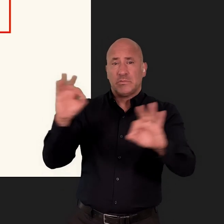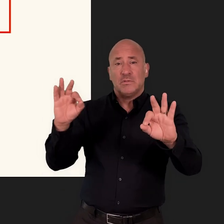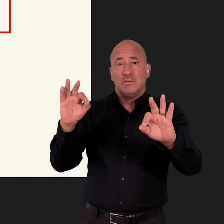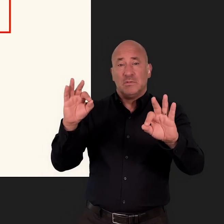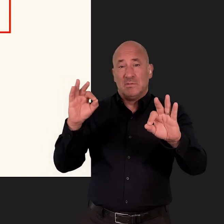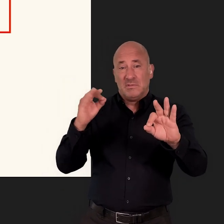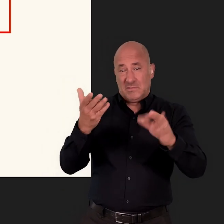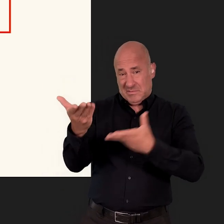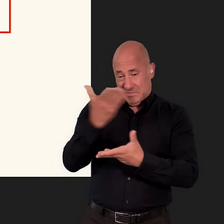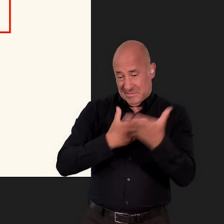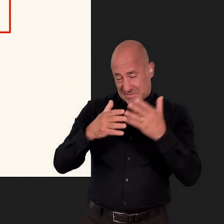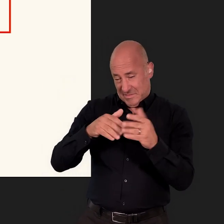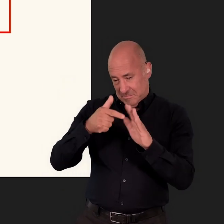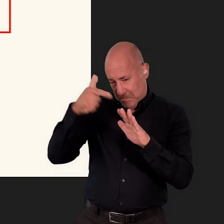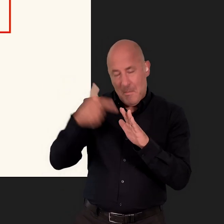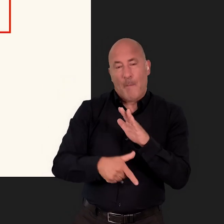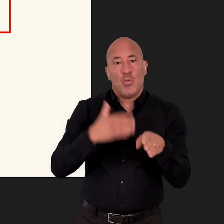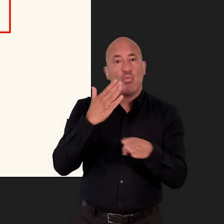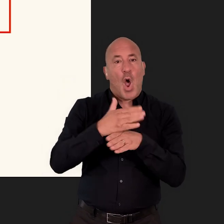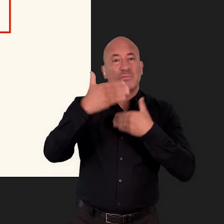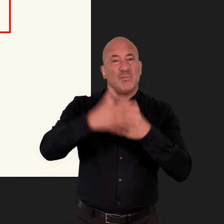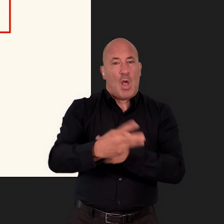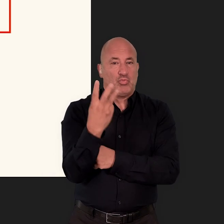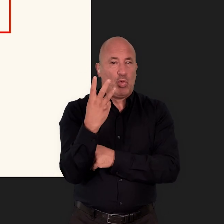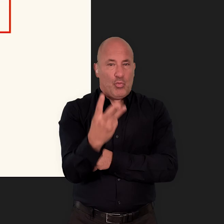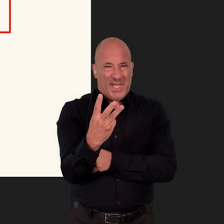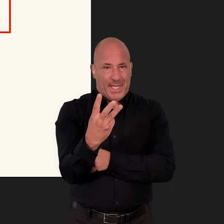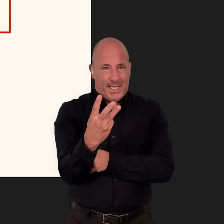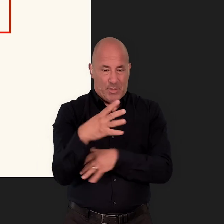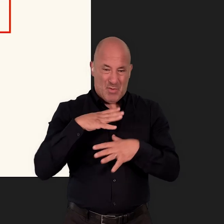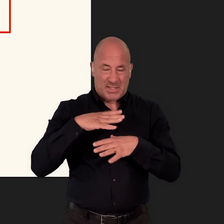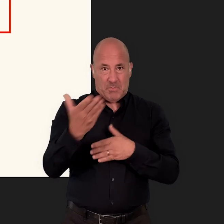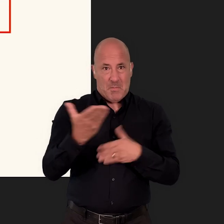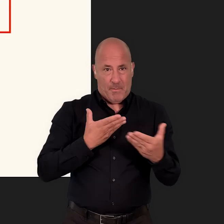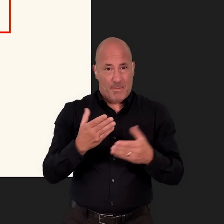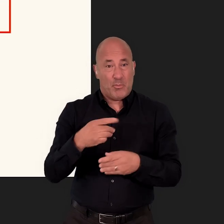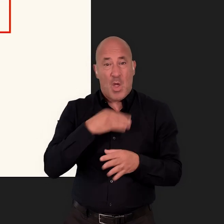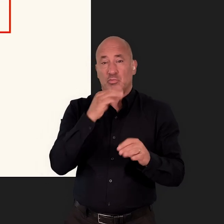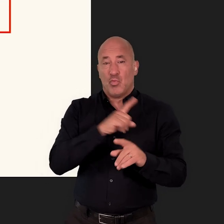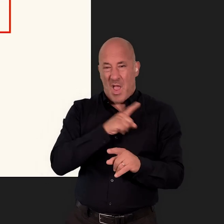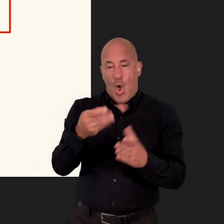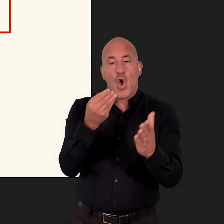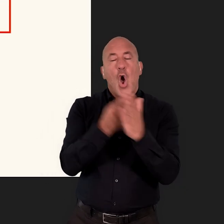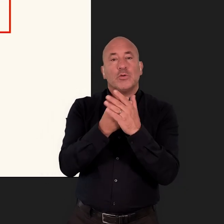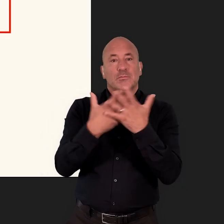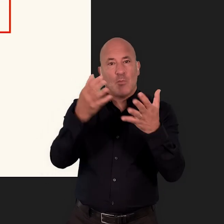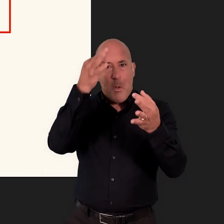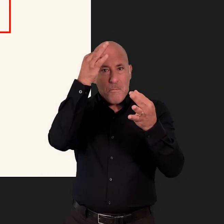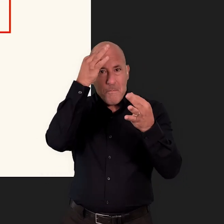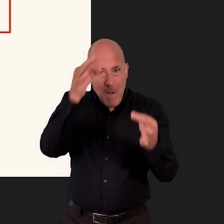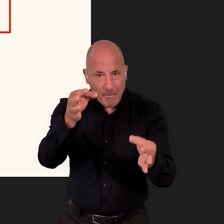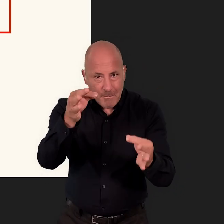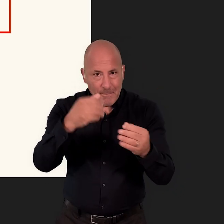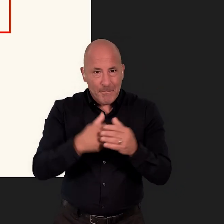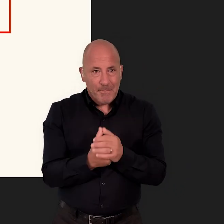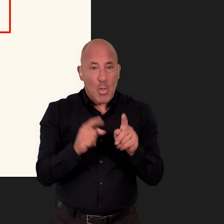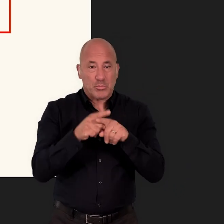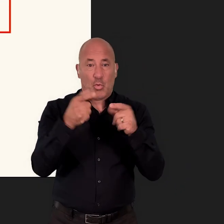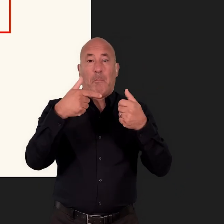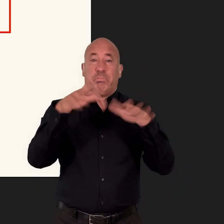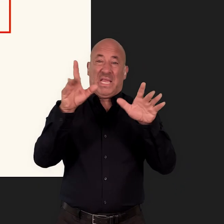We ask projects to have completed REBA Work Stage 3 by the full application submission because your costs are more